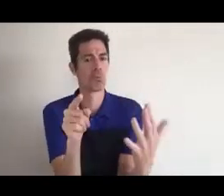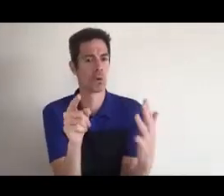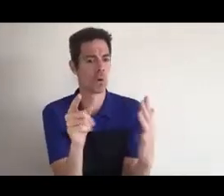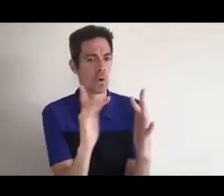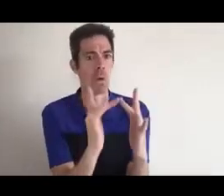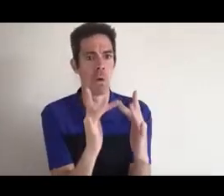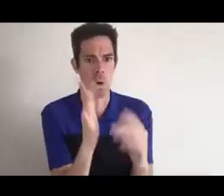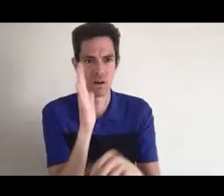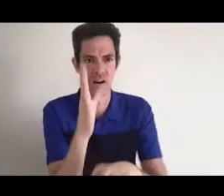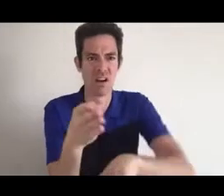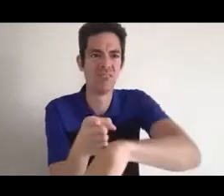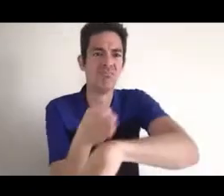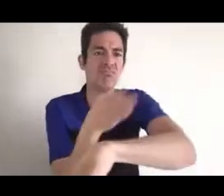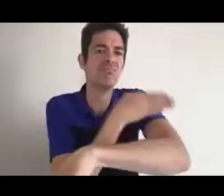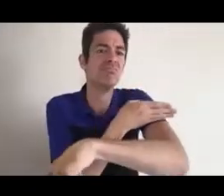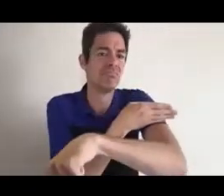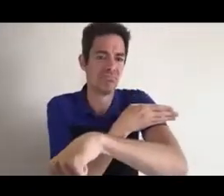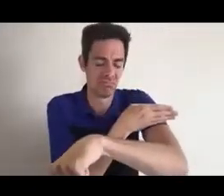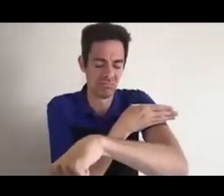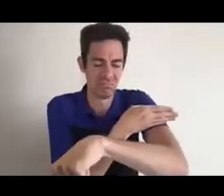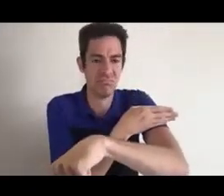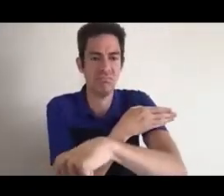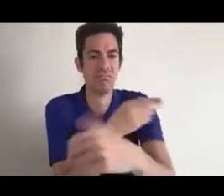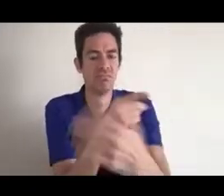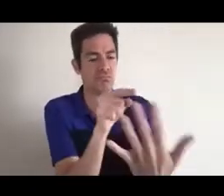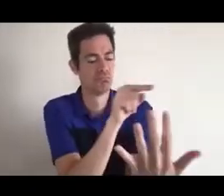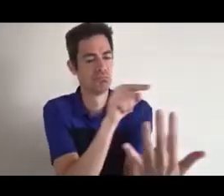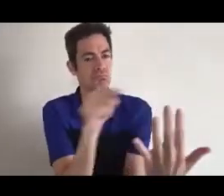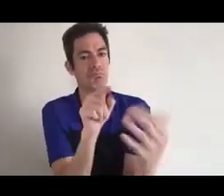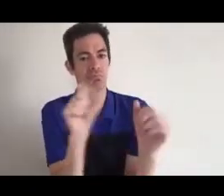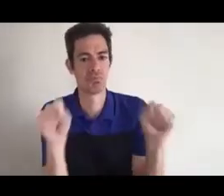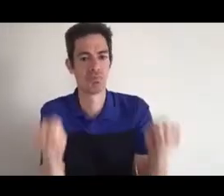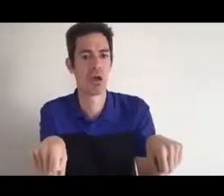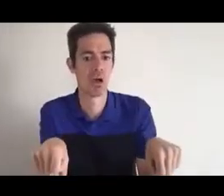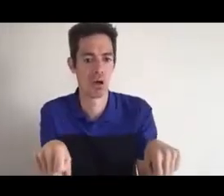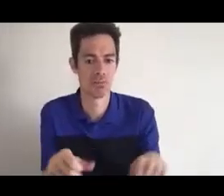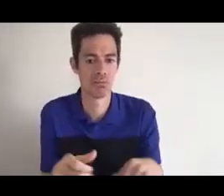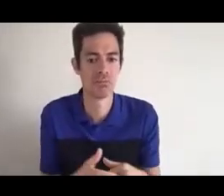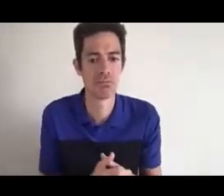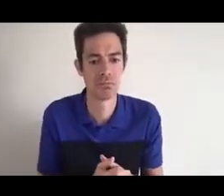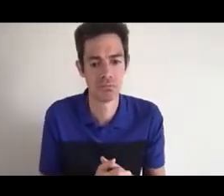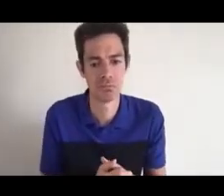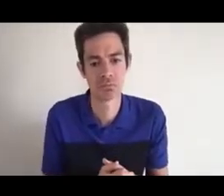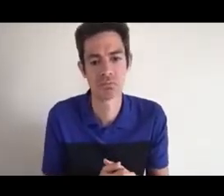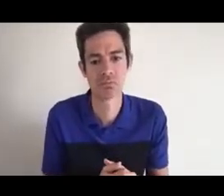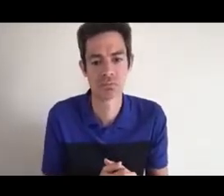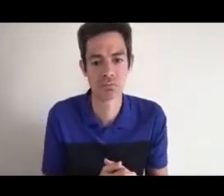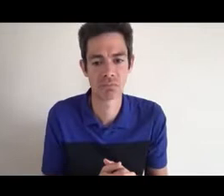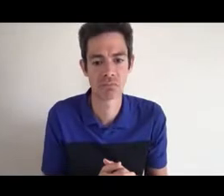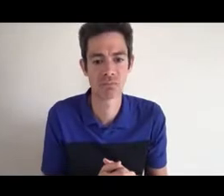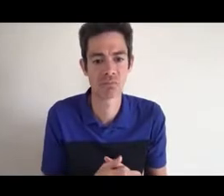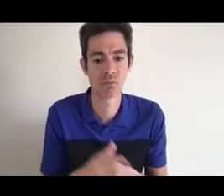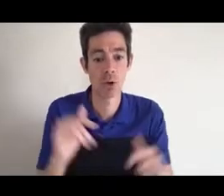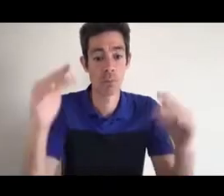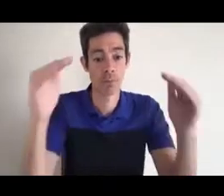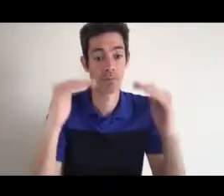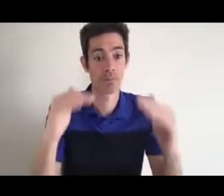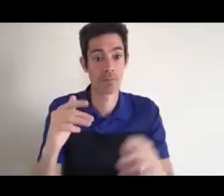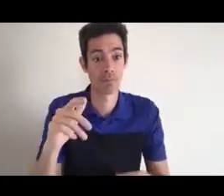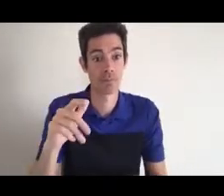have your hand, and then you're looking at pointing at one of the five. One of those websites will improve.